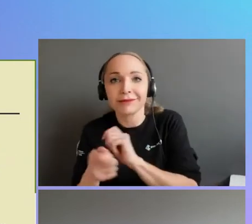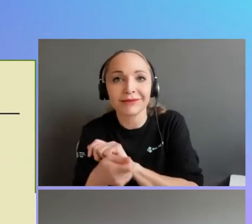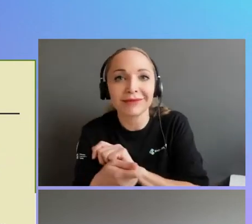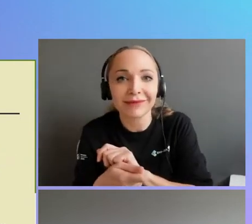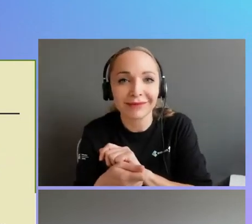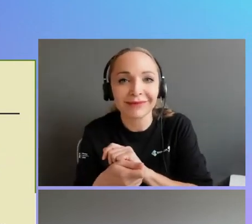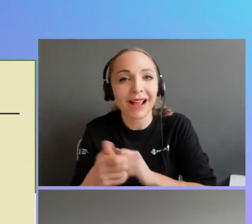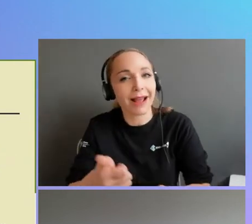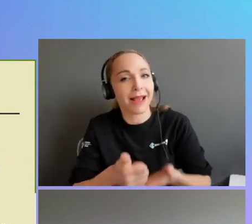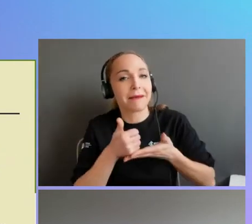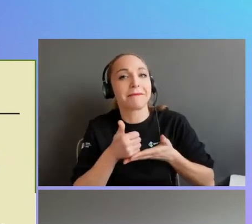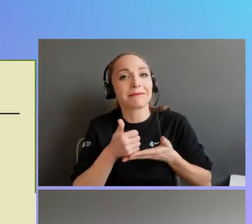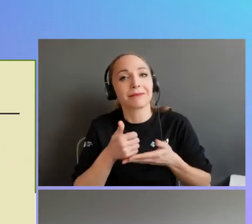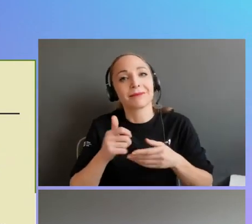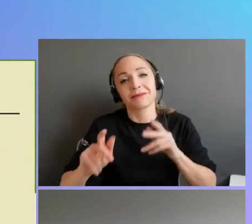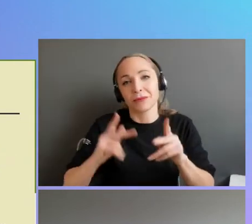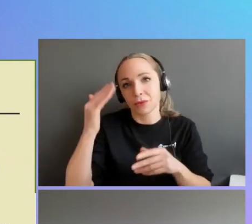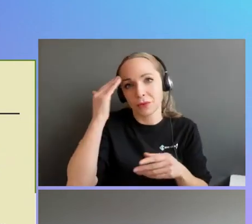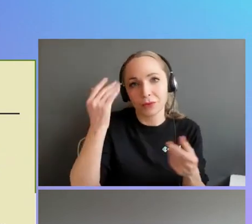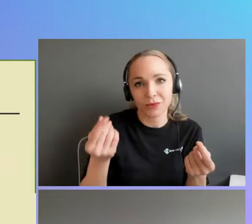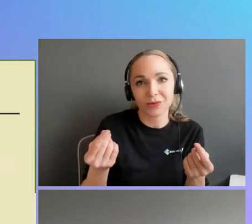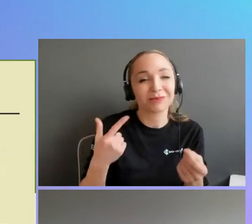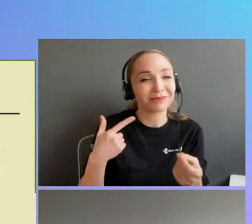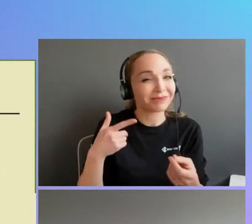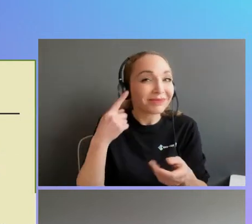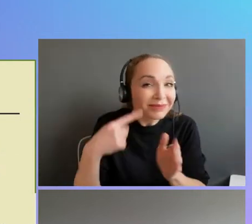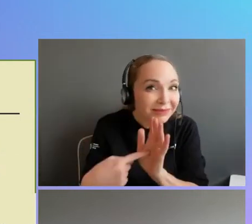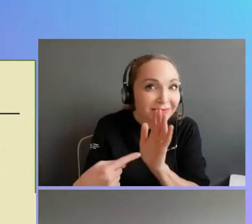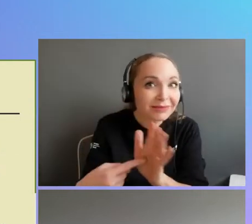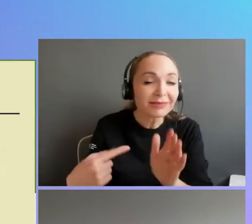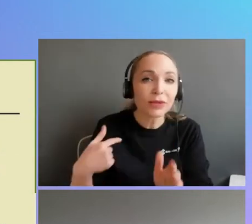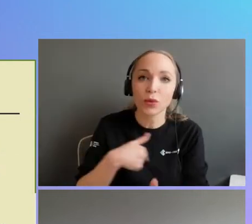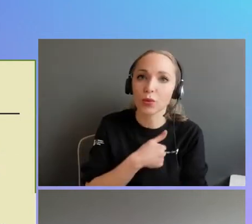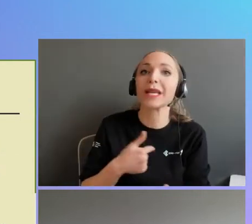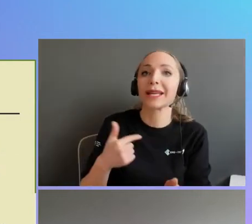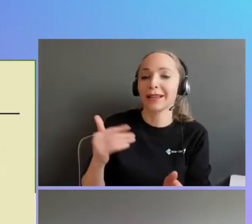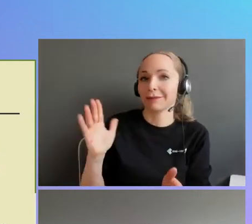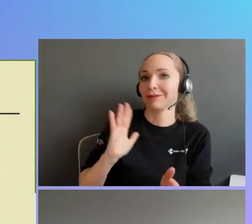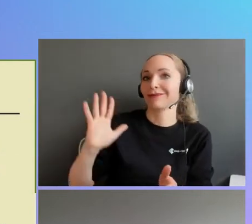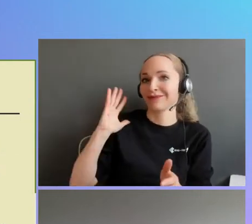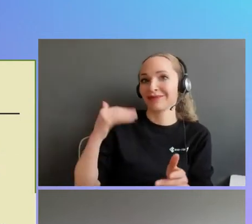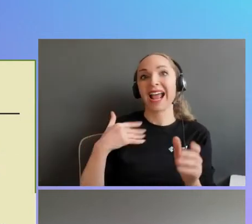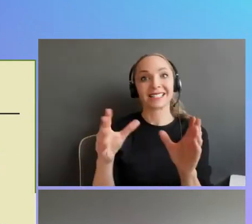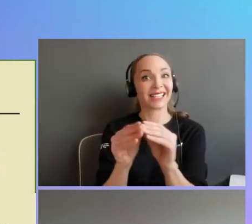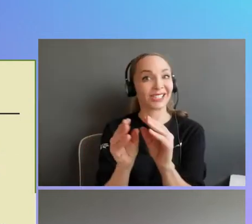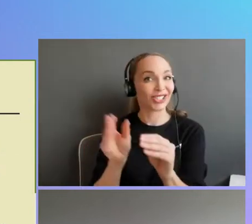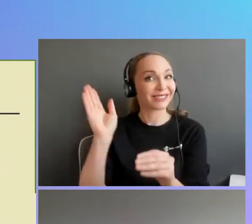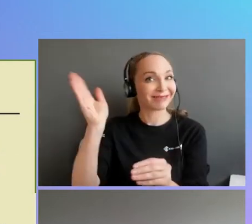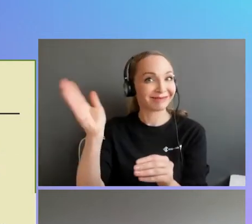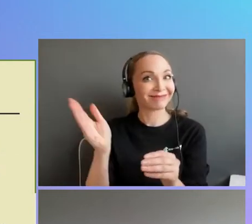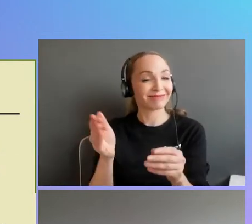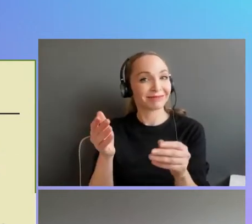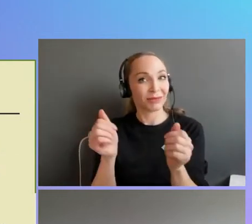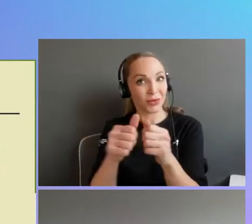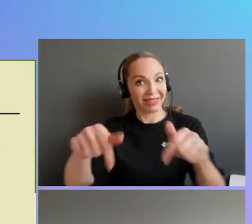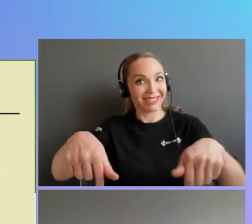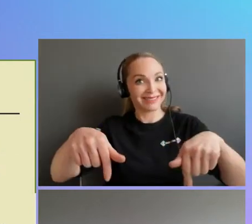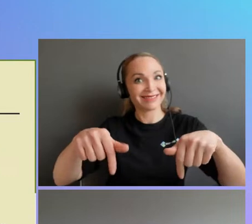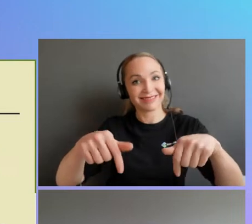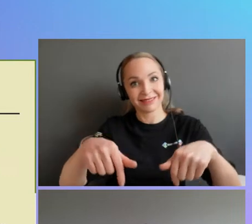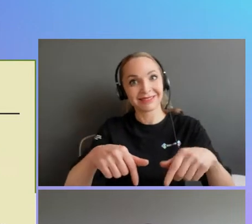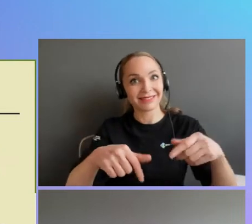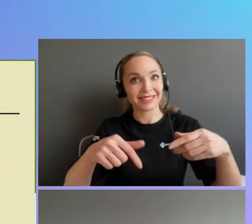had sessions with this running alongside, and every quick edit of